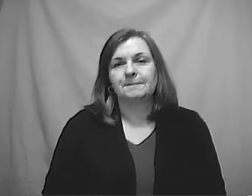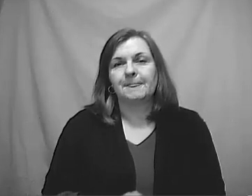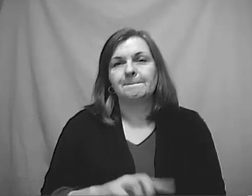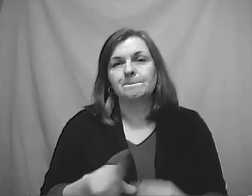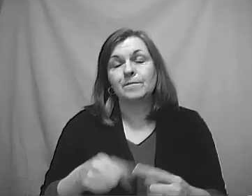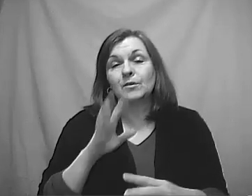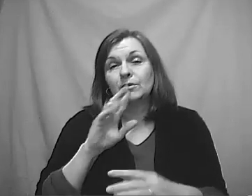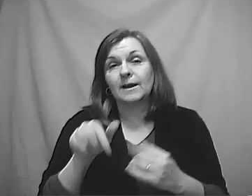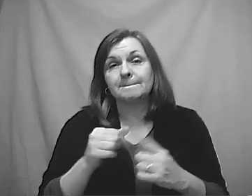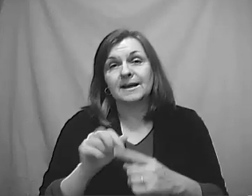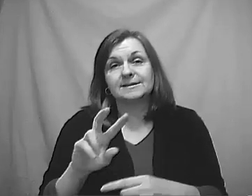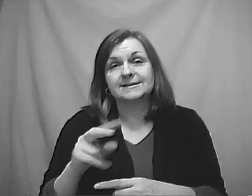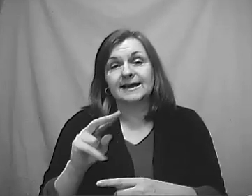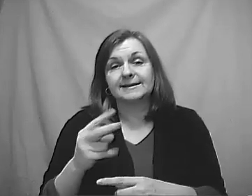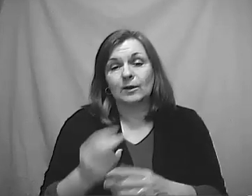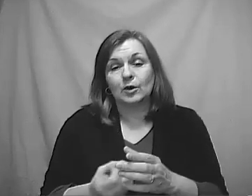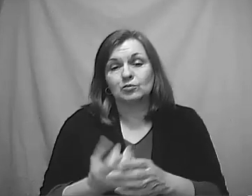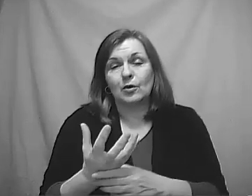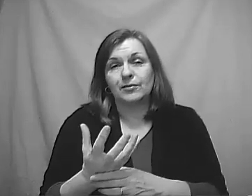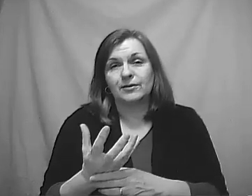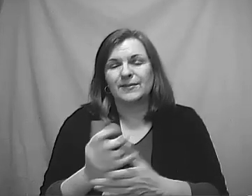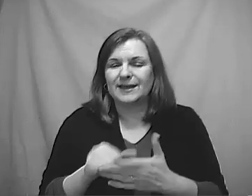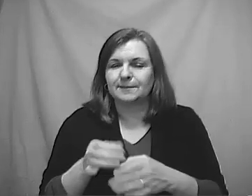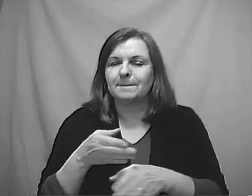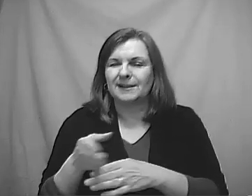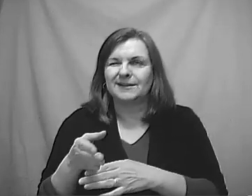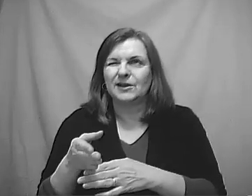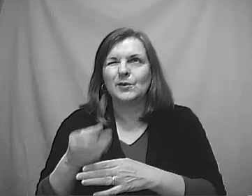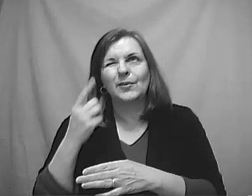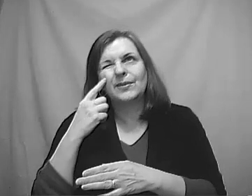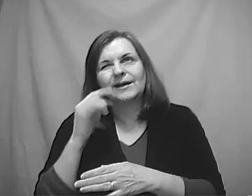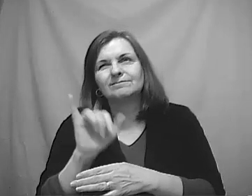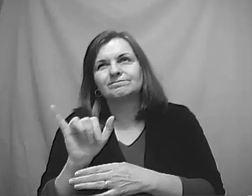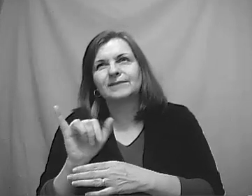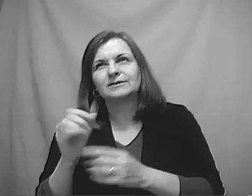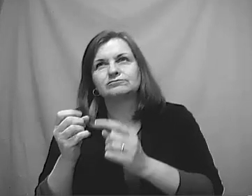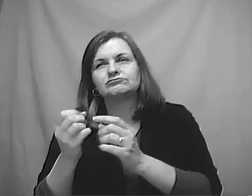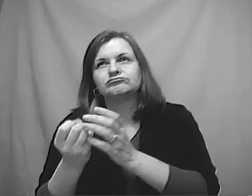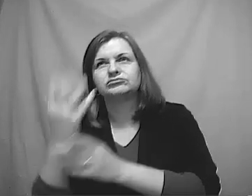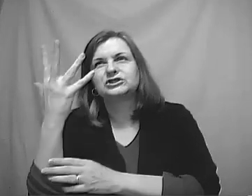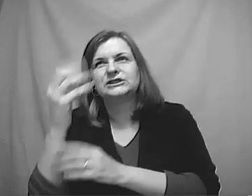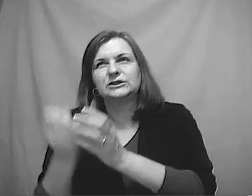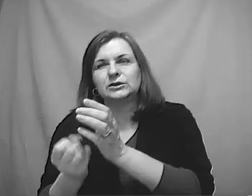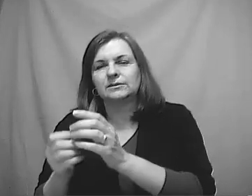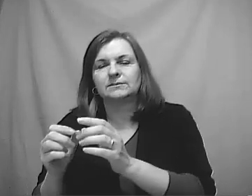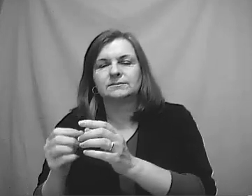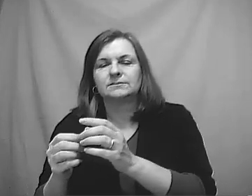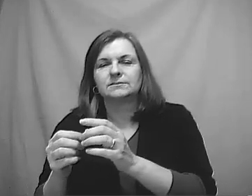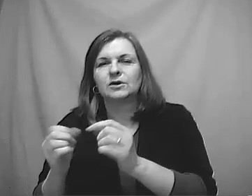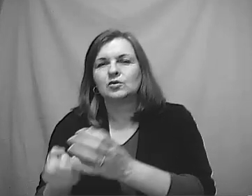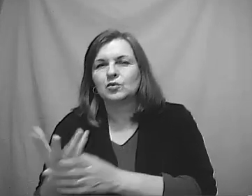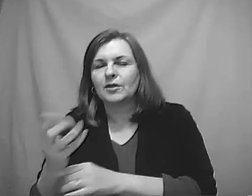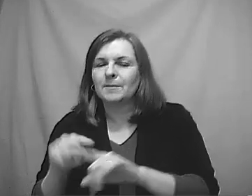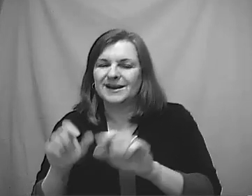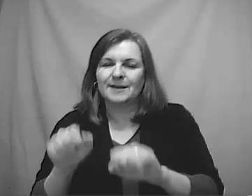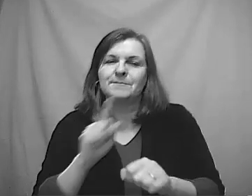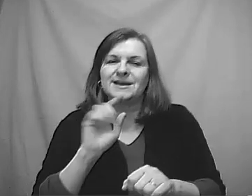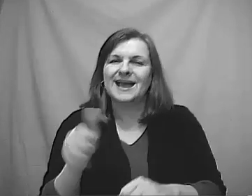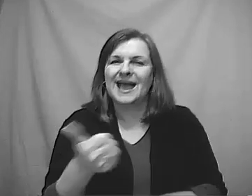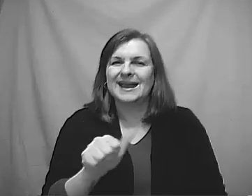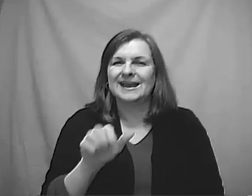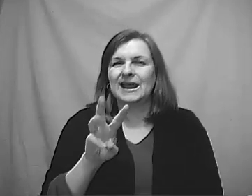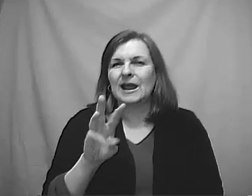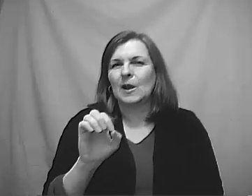So when we look at secondary growth, I mentioned to you it's primarily something we associate with trees, but it could be any woody